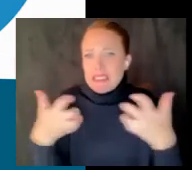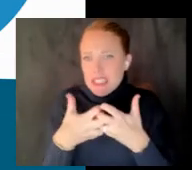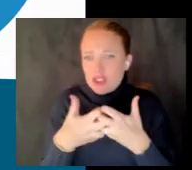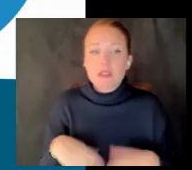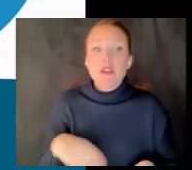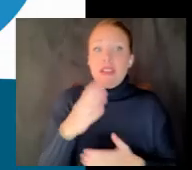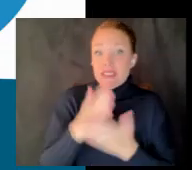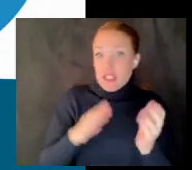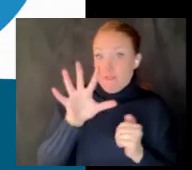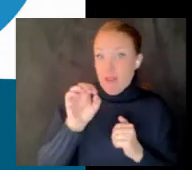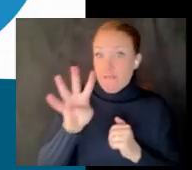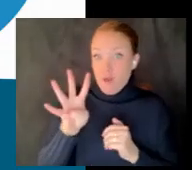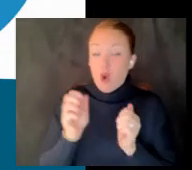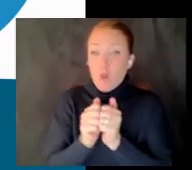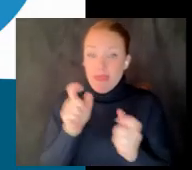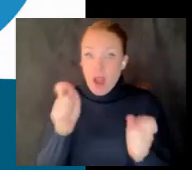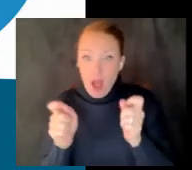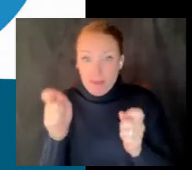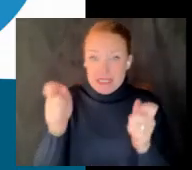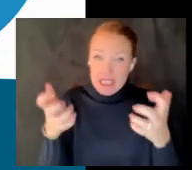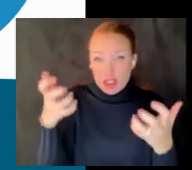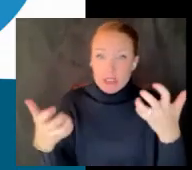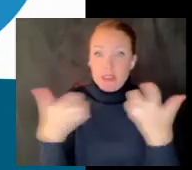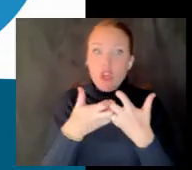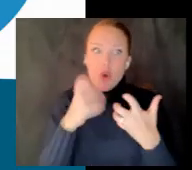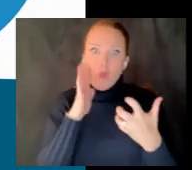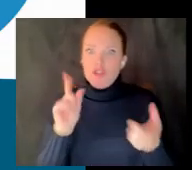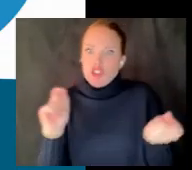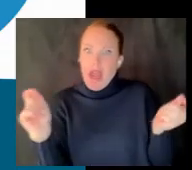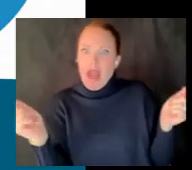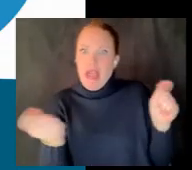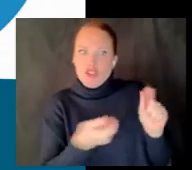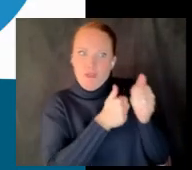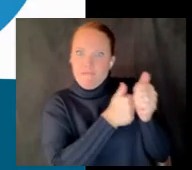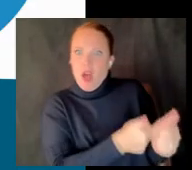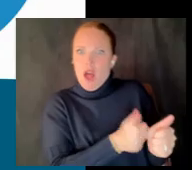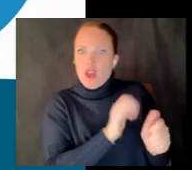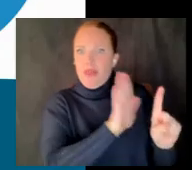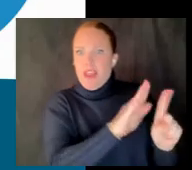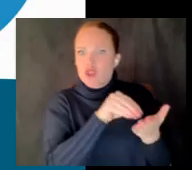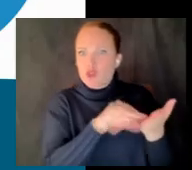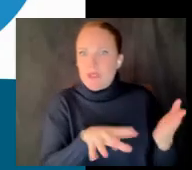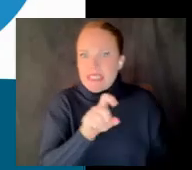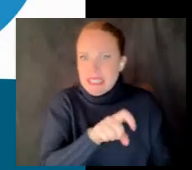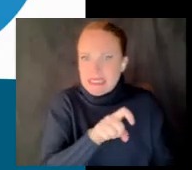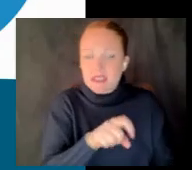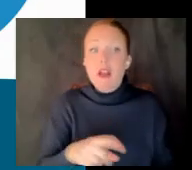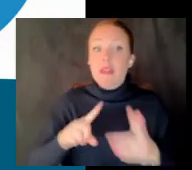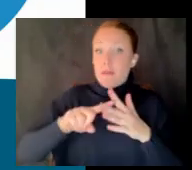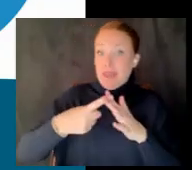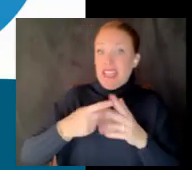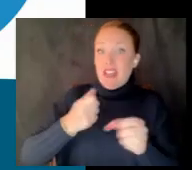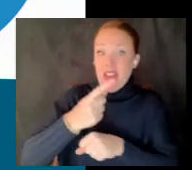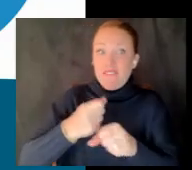plan with accommodation should grow and change with the student. At the beginning of the school year, each school has a school-based coordinator,